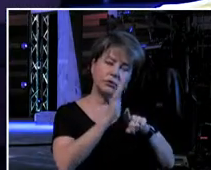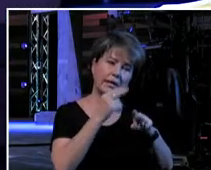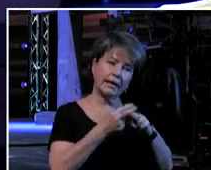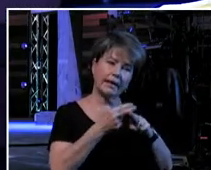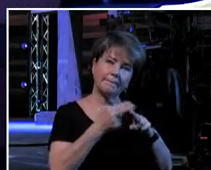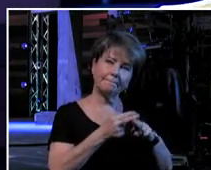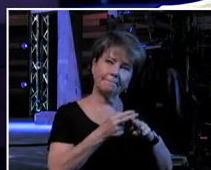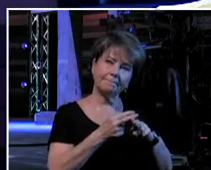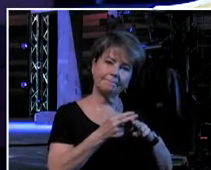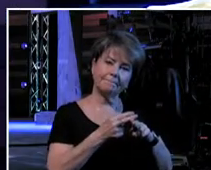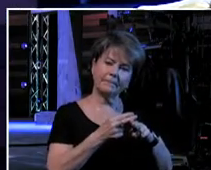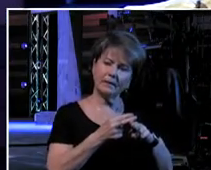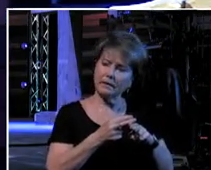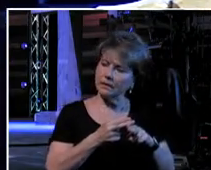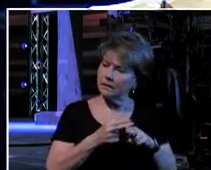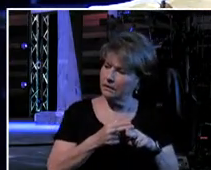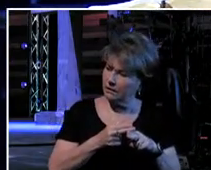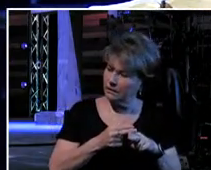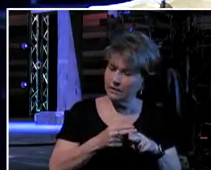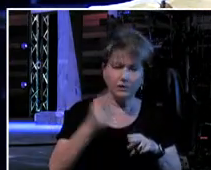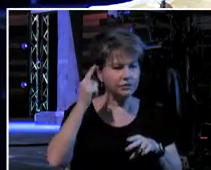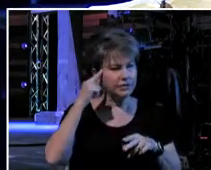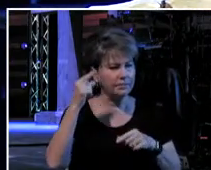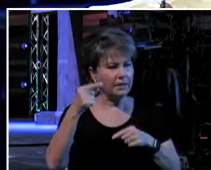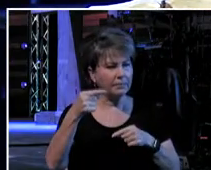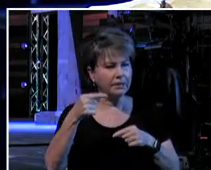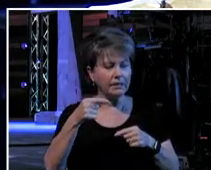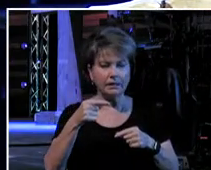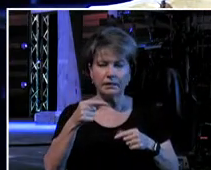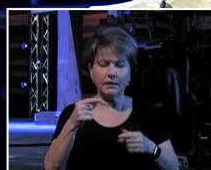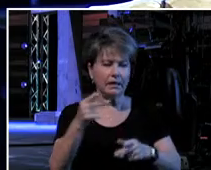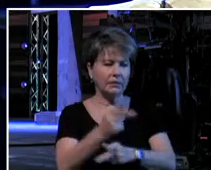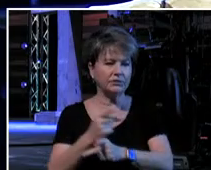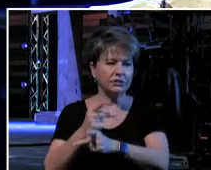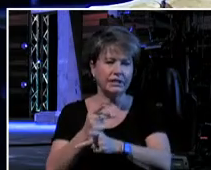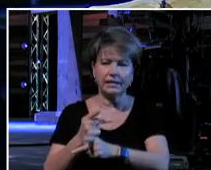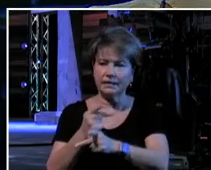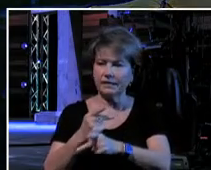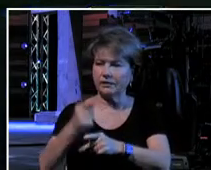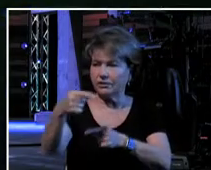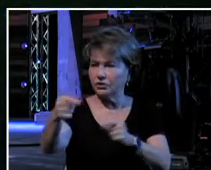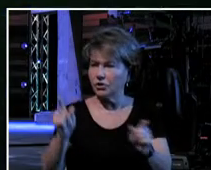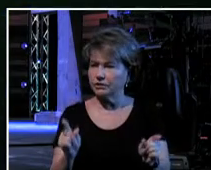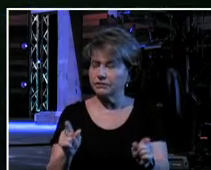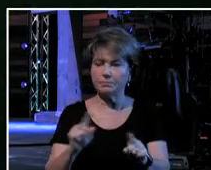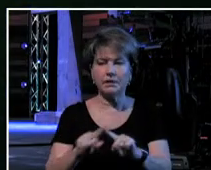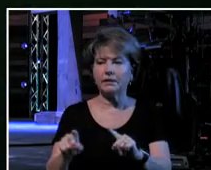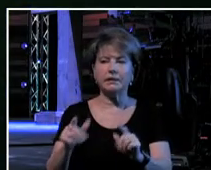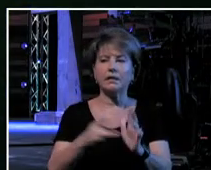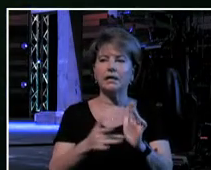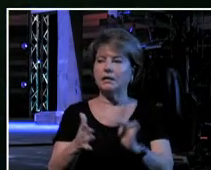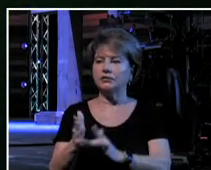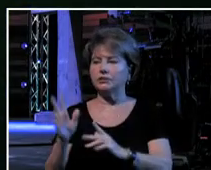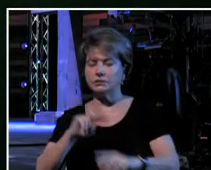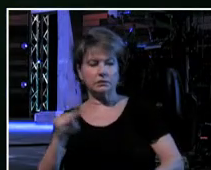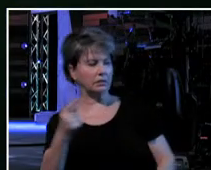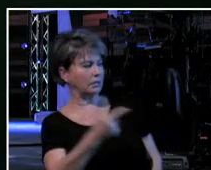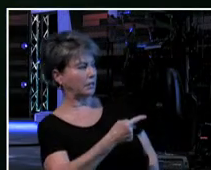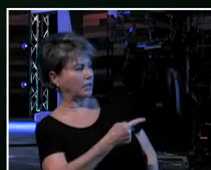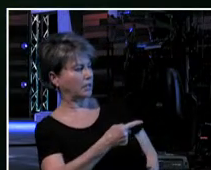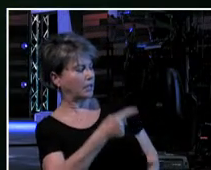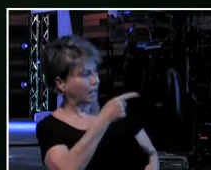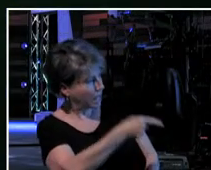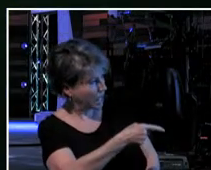She originally thought he was a gardener, but then it says this, Jesus said to her, Mary, and she turned and said to him in